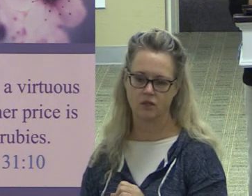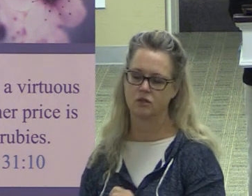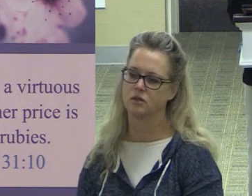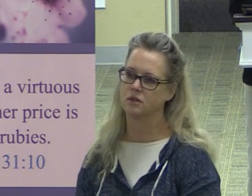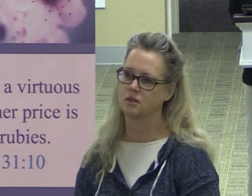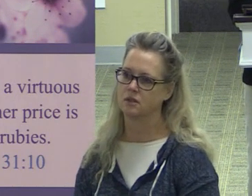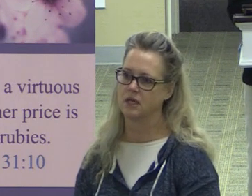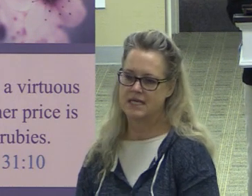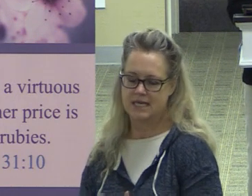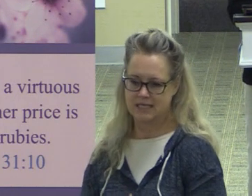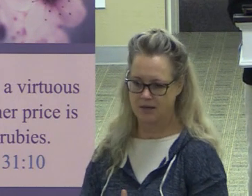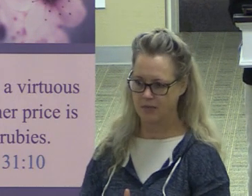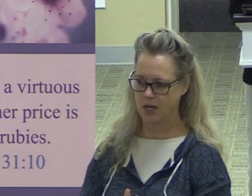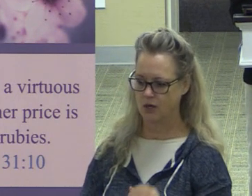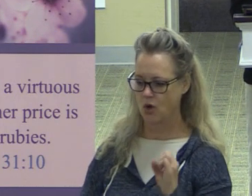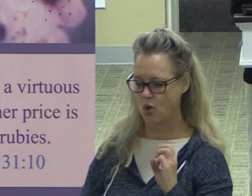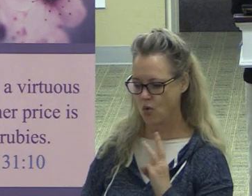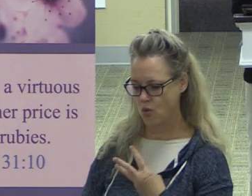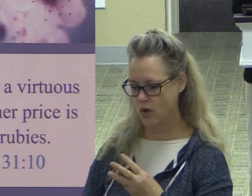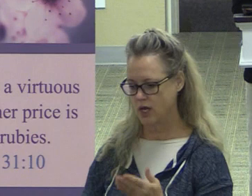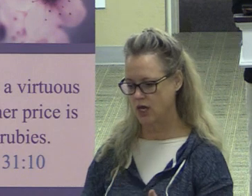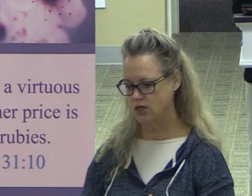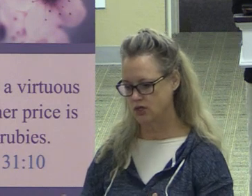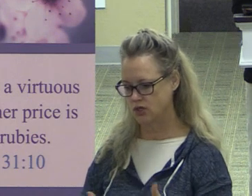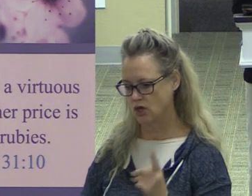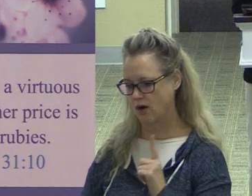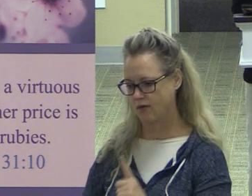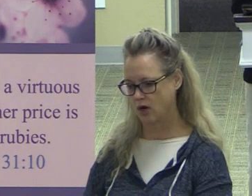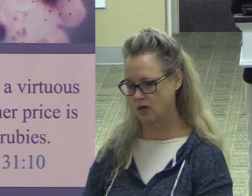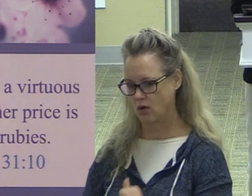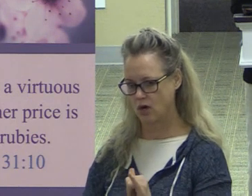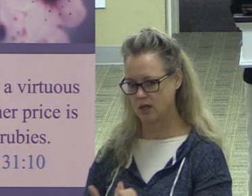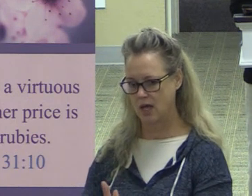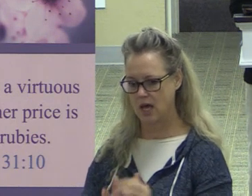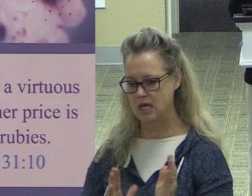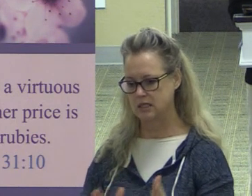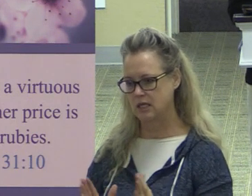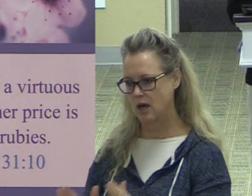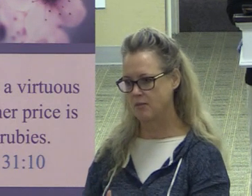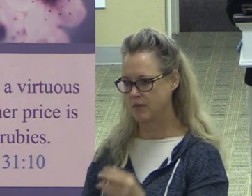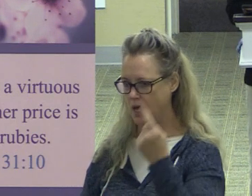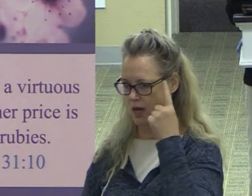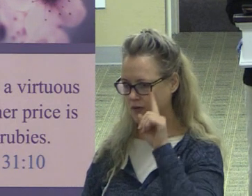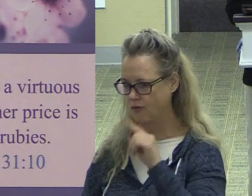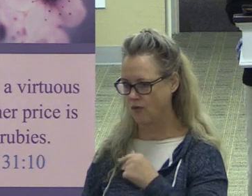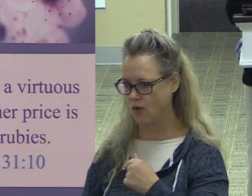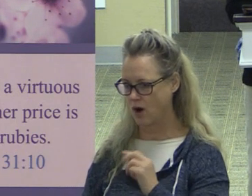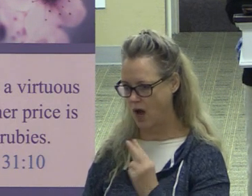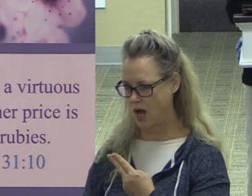matter. We serve a Lord who has a plan for us. He can give us the strength, the